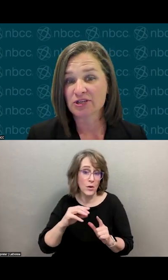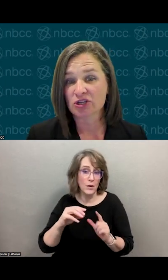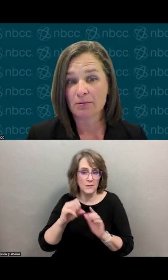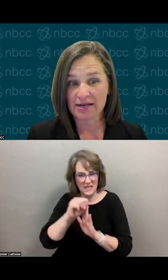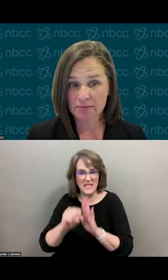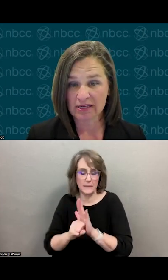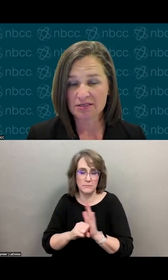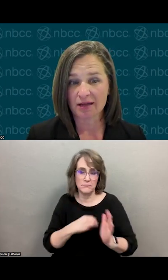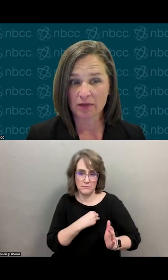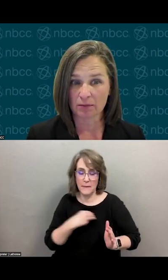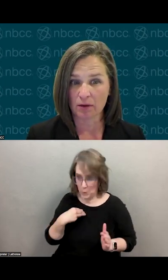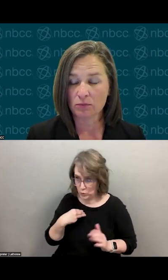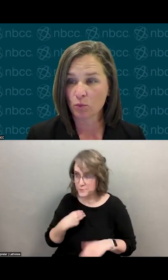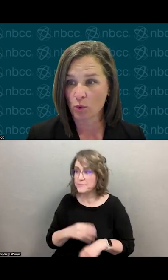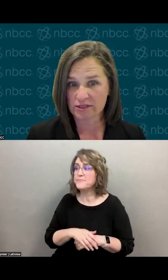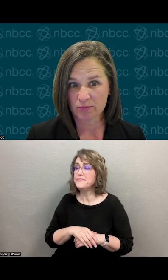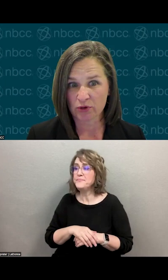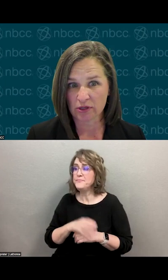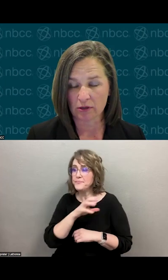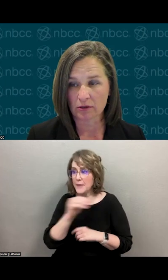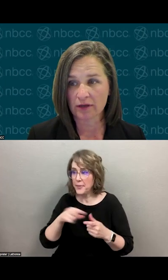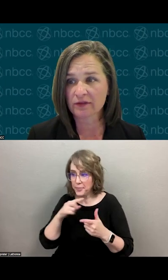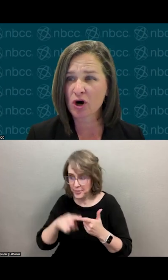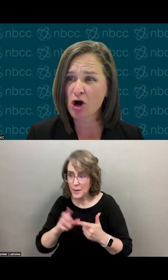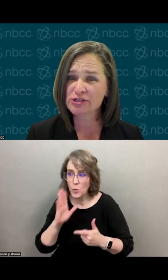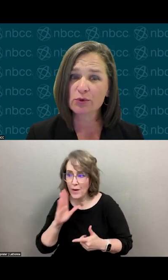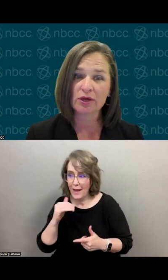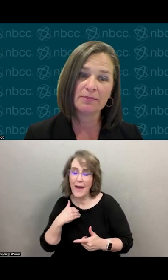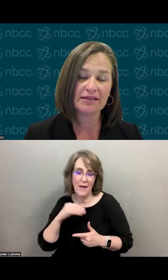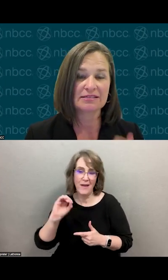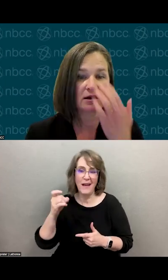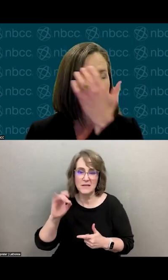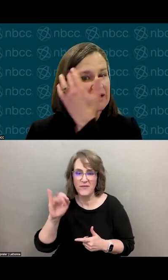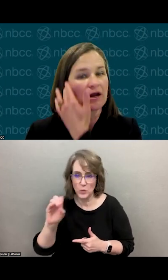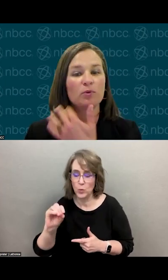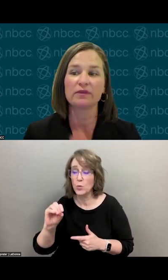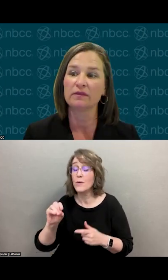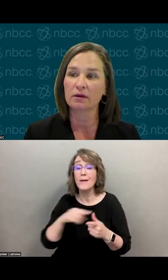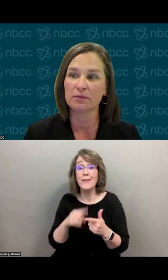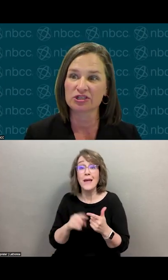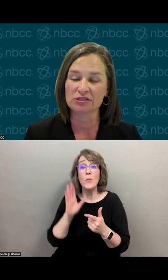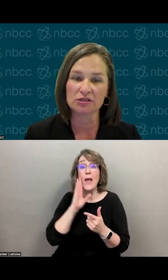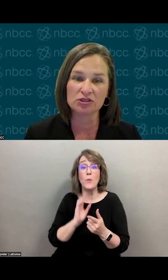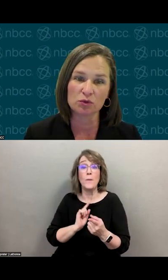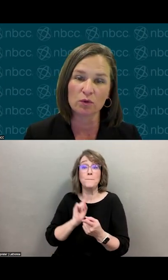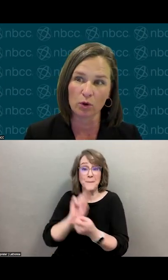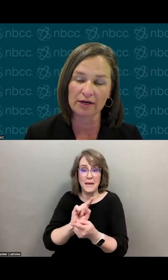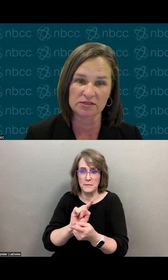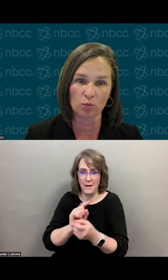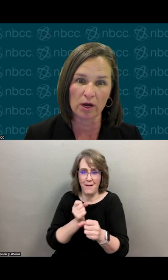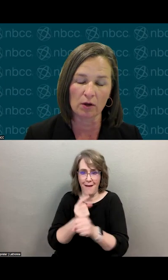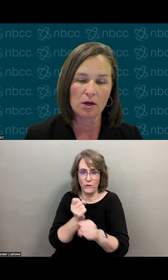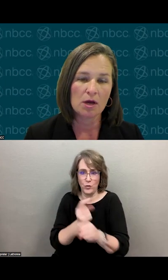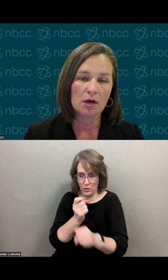The commission must meet at minimum once per year. And then there are also committees that are set up within the commission to do the work